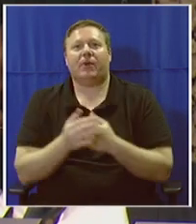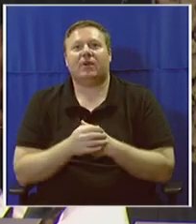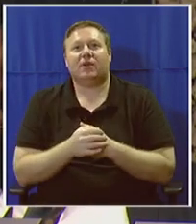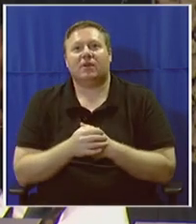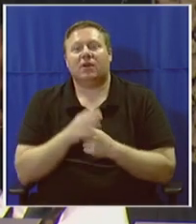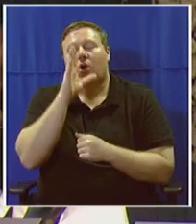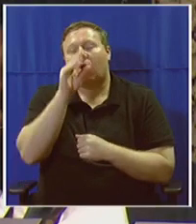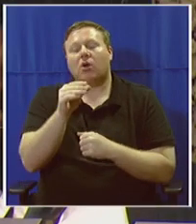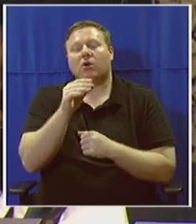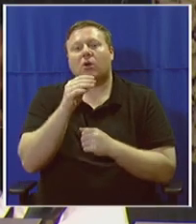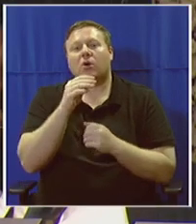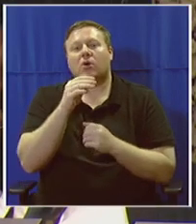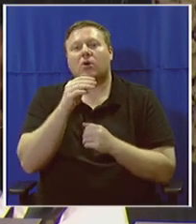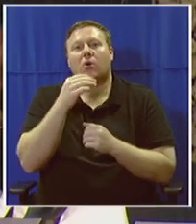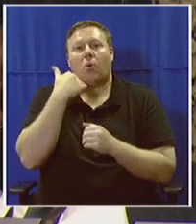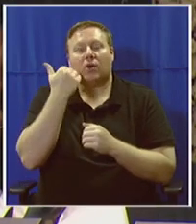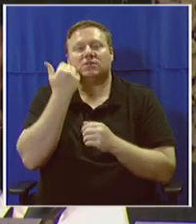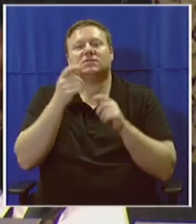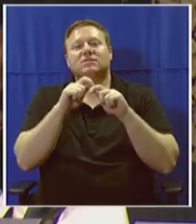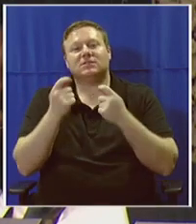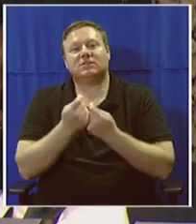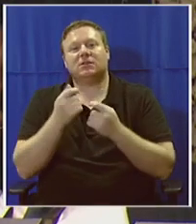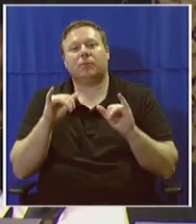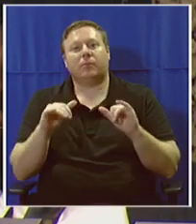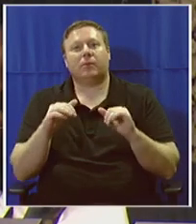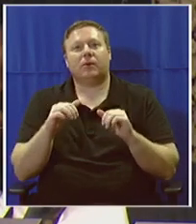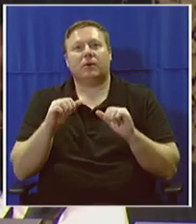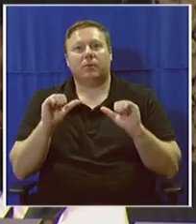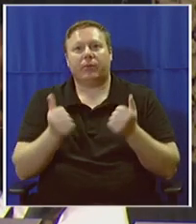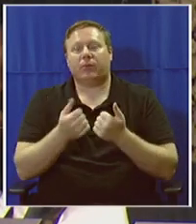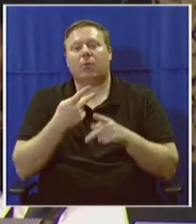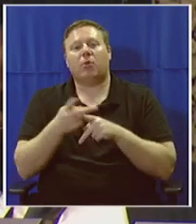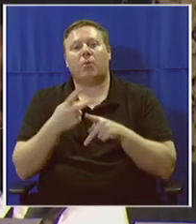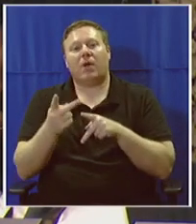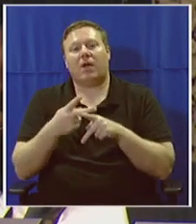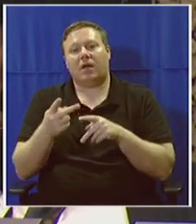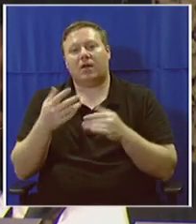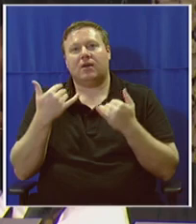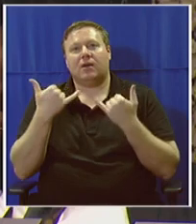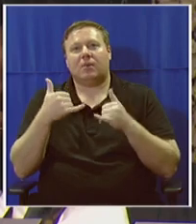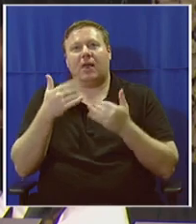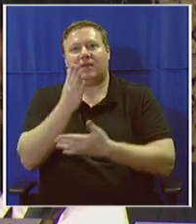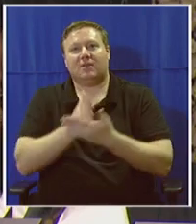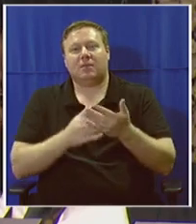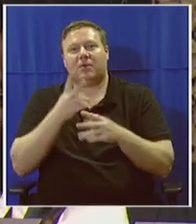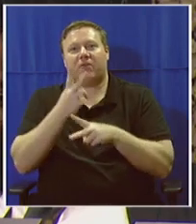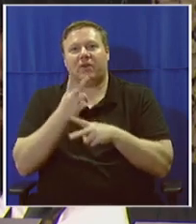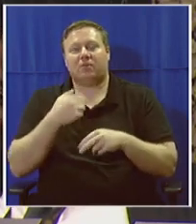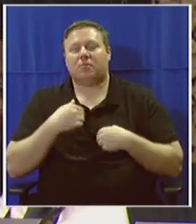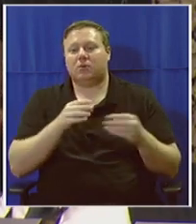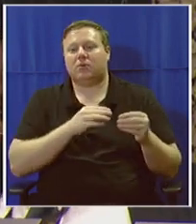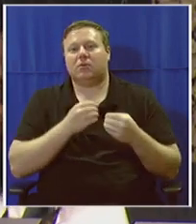wish the team well as they prepare to play in the semi-final. I so